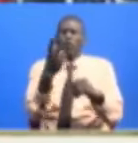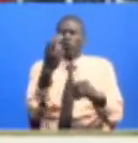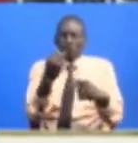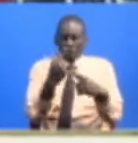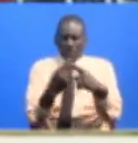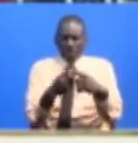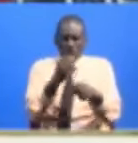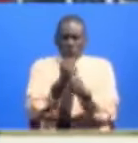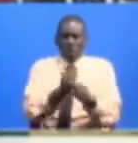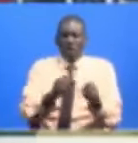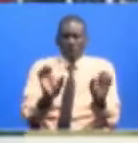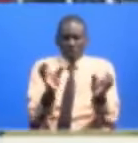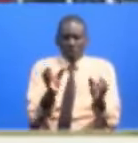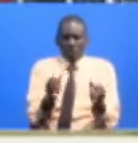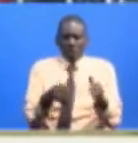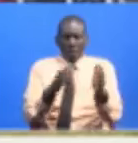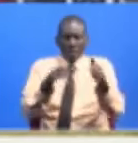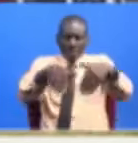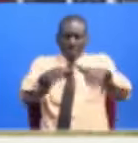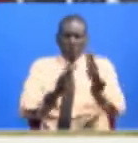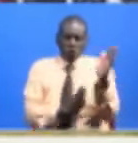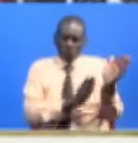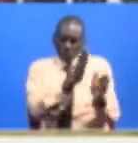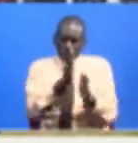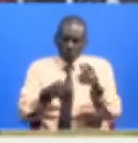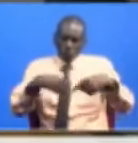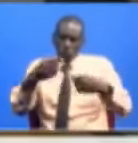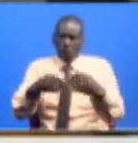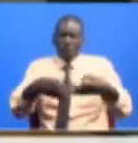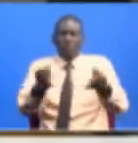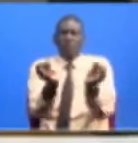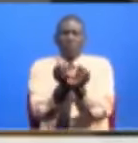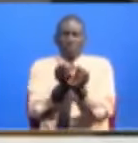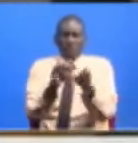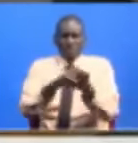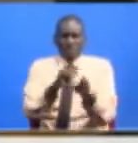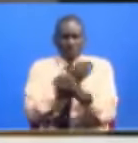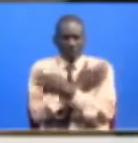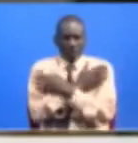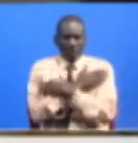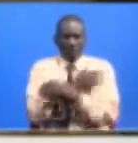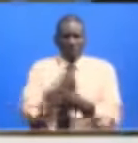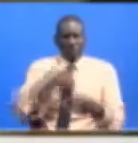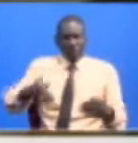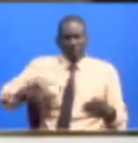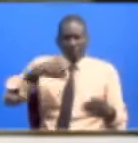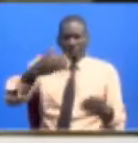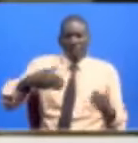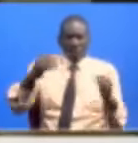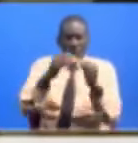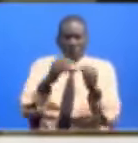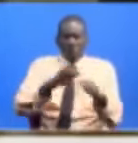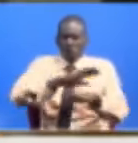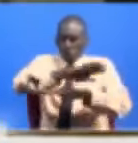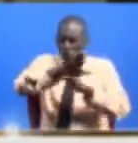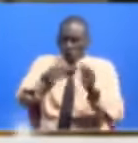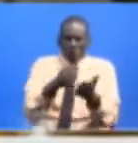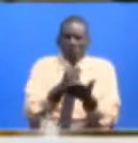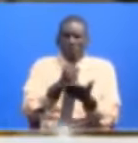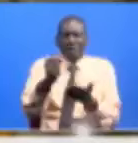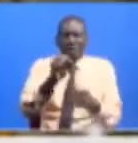industry. And with the burial preparations underway, family and friends are holding daily meetings at the All Saints